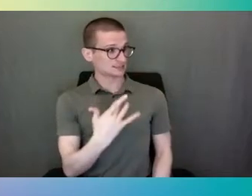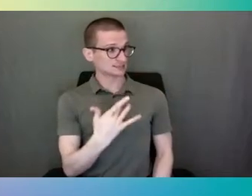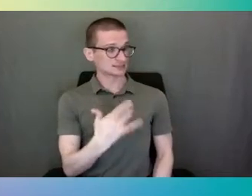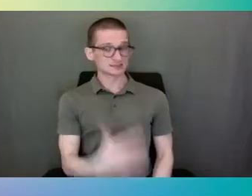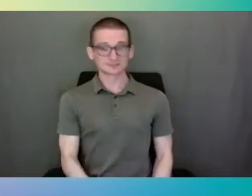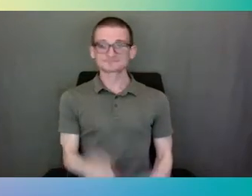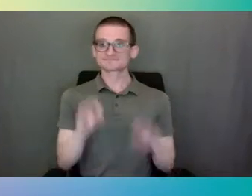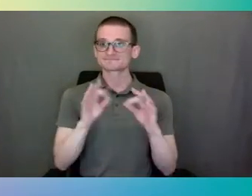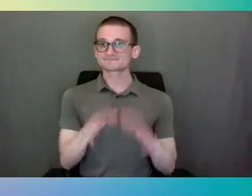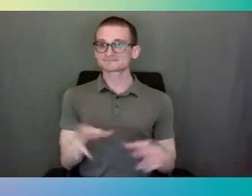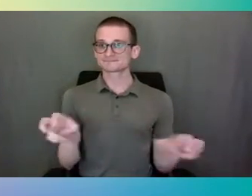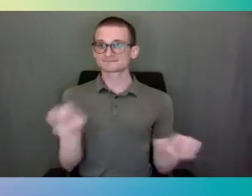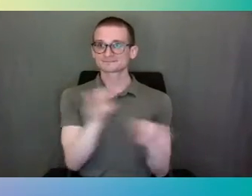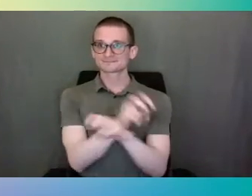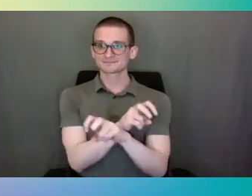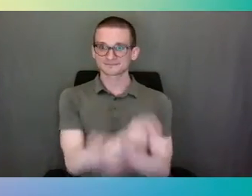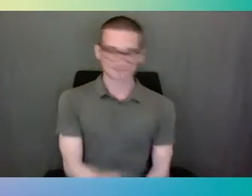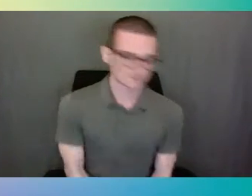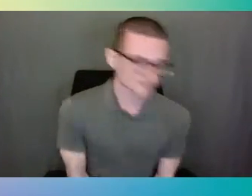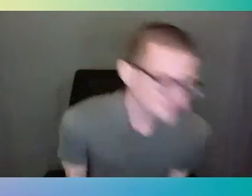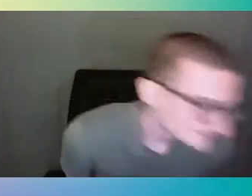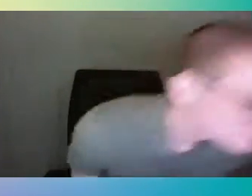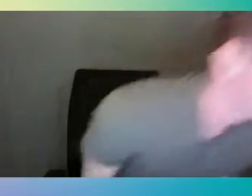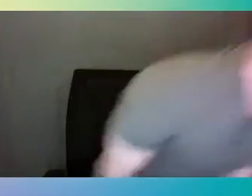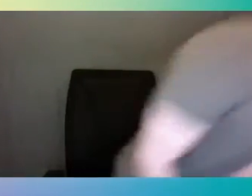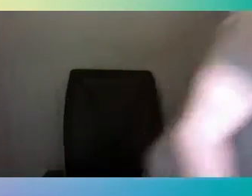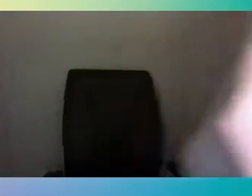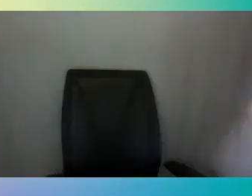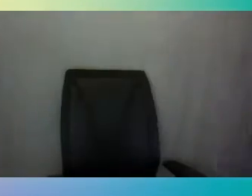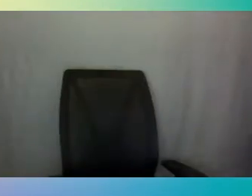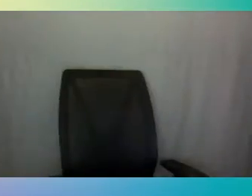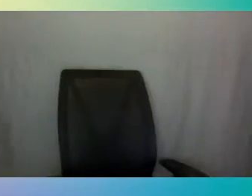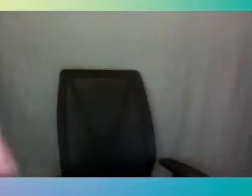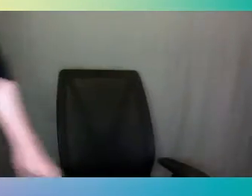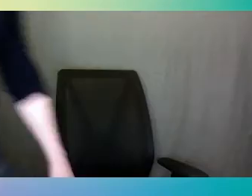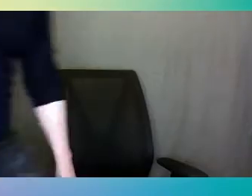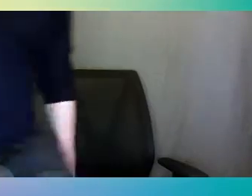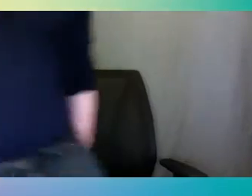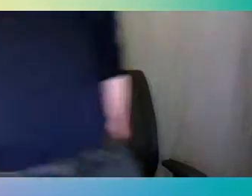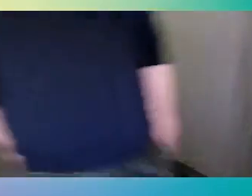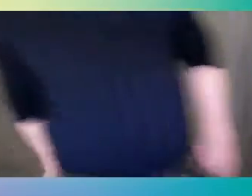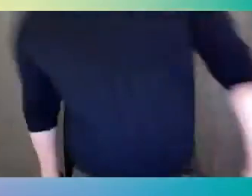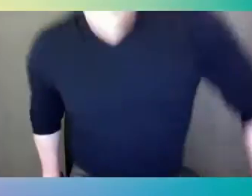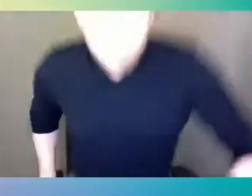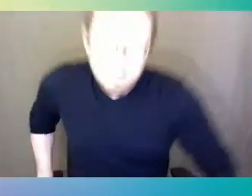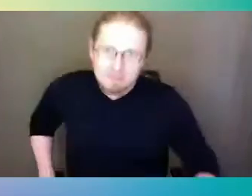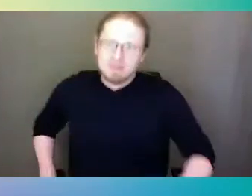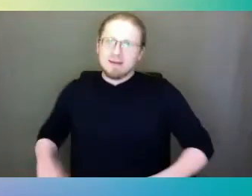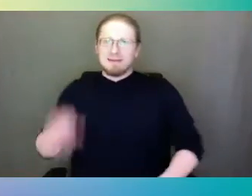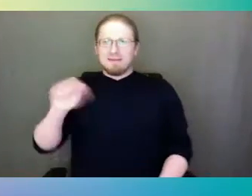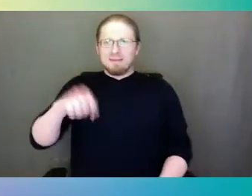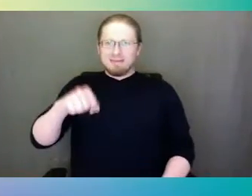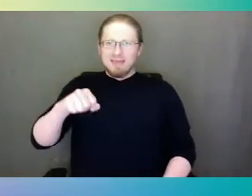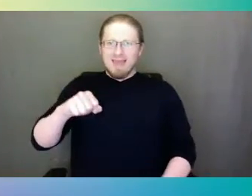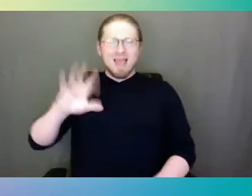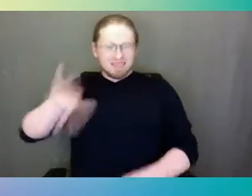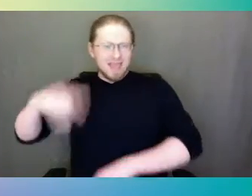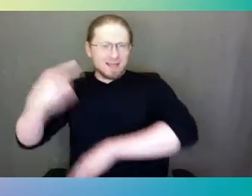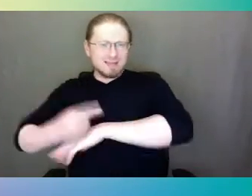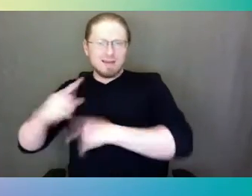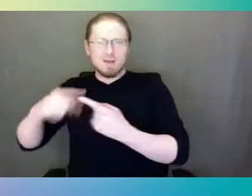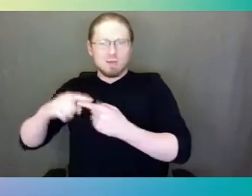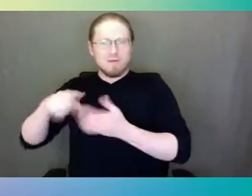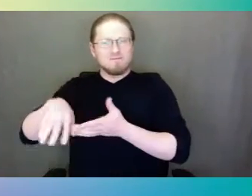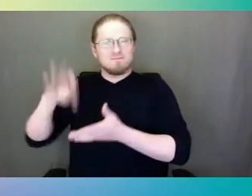Yes. On the day that we found the letter, and I was just sitting on the edge of my seat because I couldn't wait to see